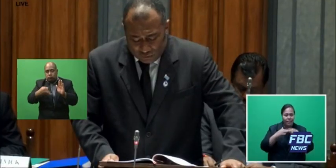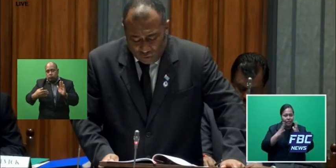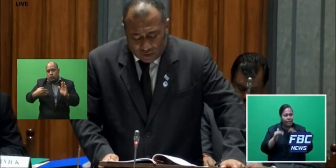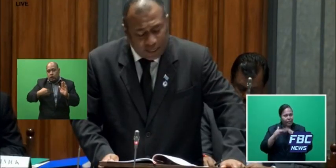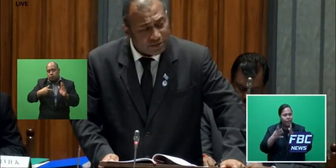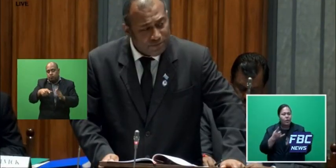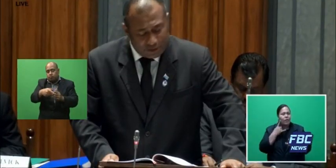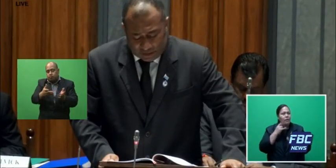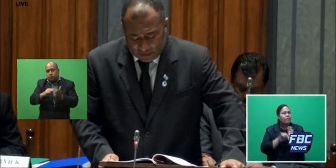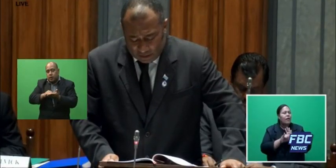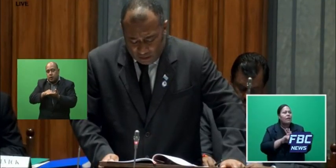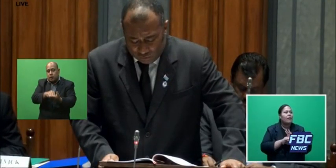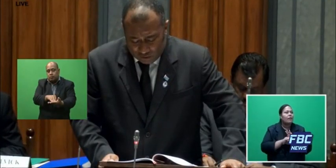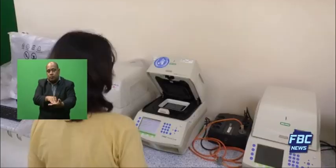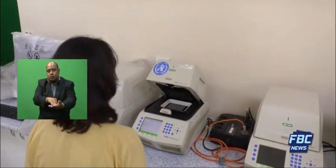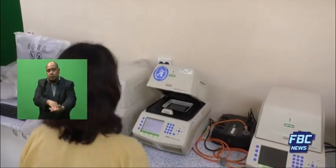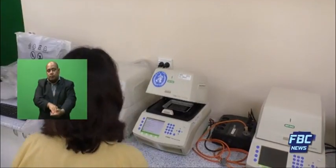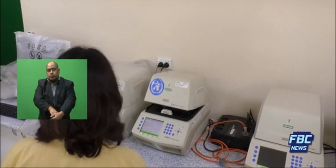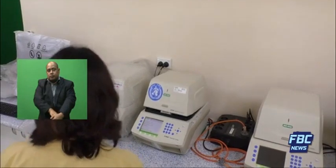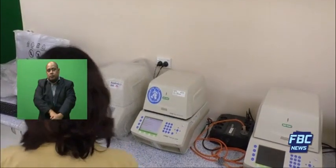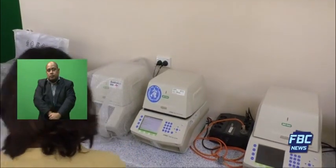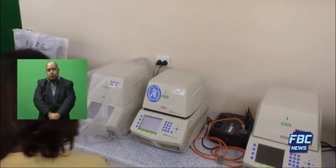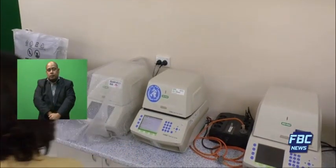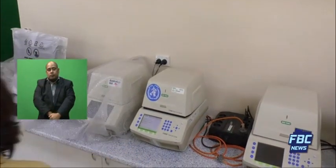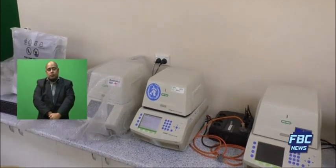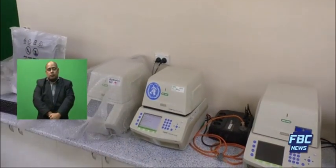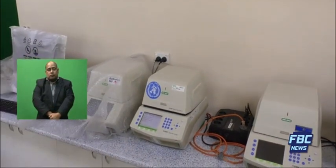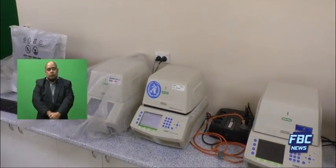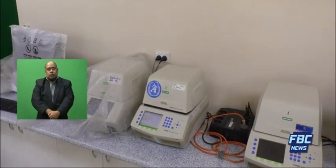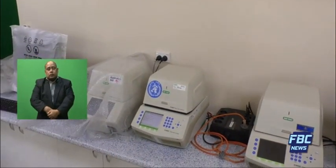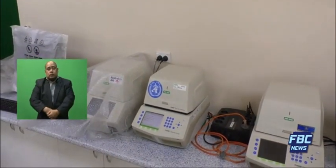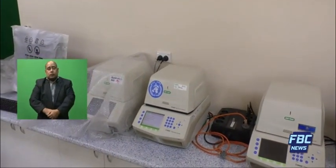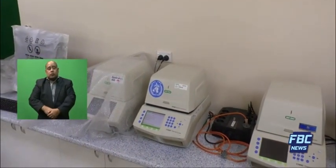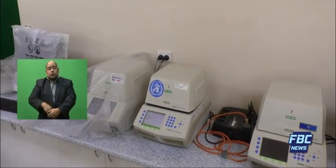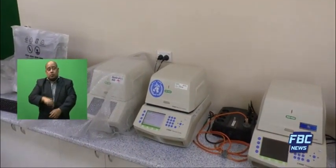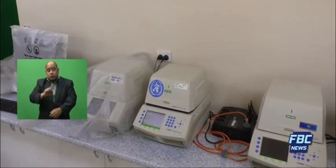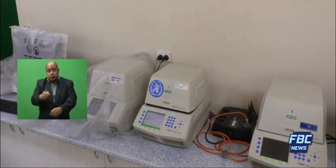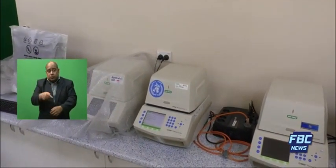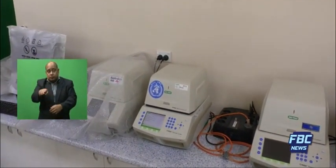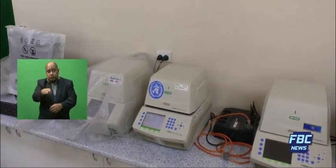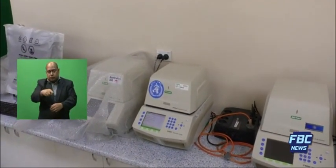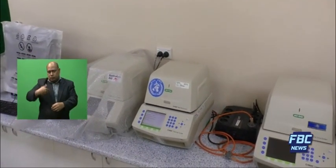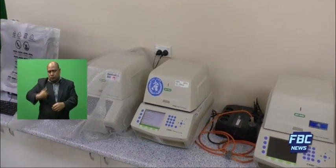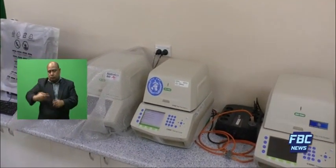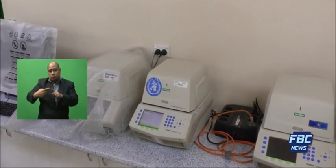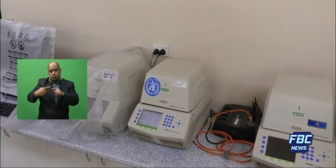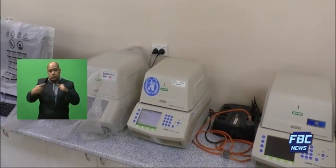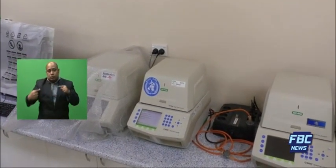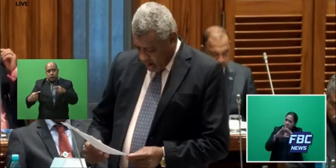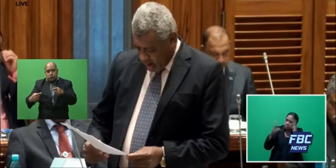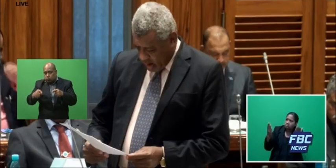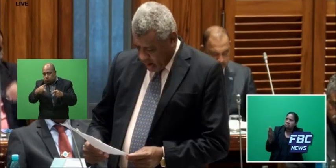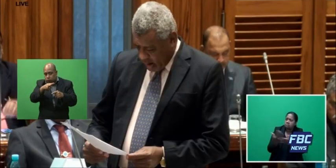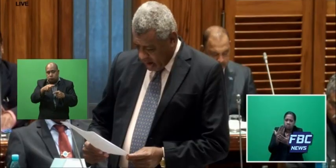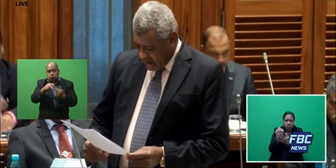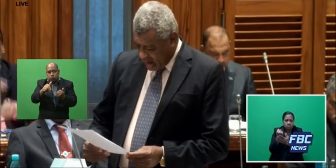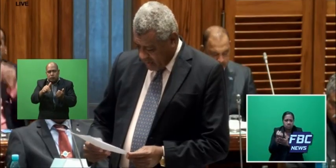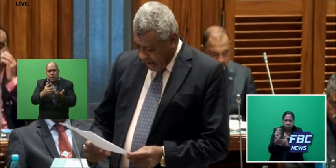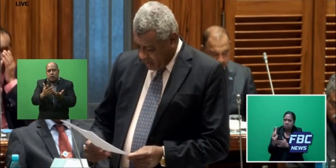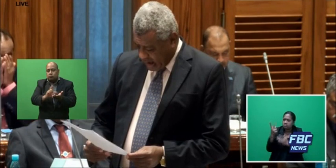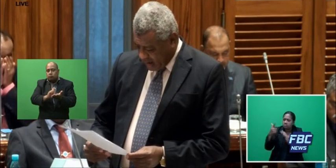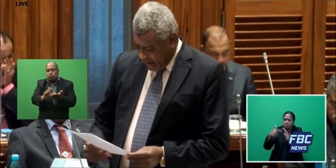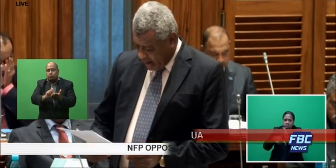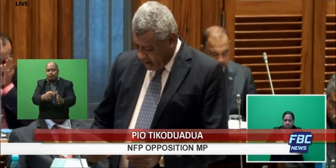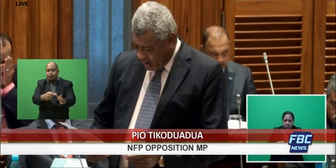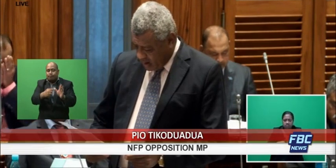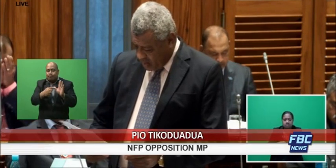sector in all health divisions in the country. However, from the opposition ranks, there was a need to clarify how their response budget has been spent.